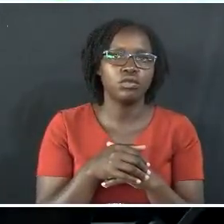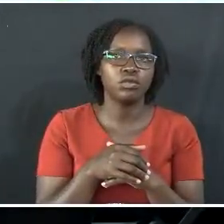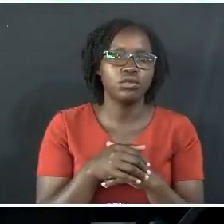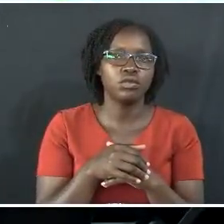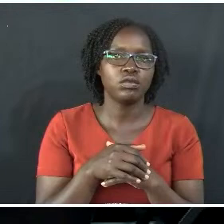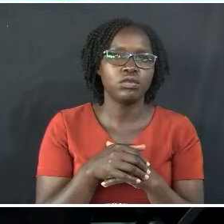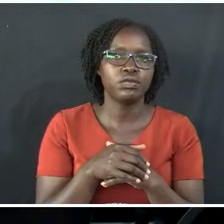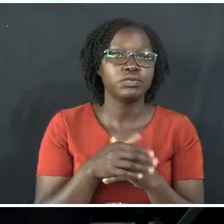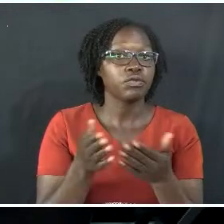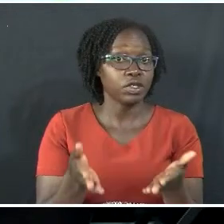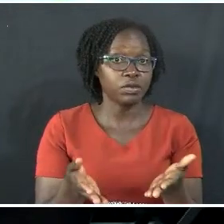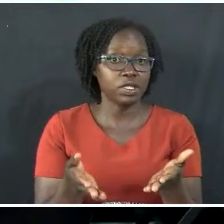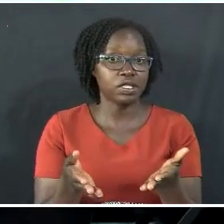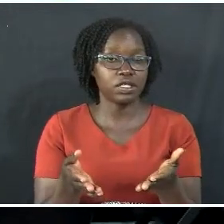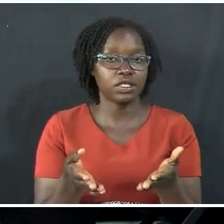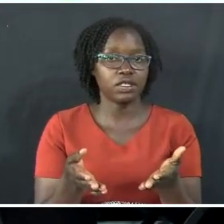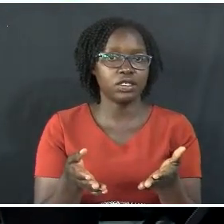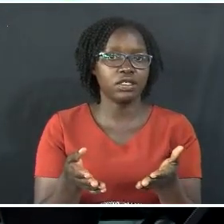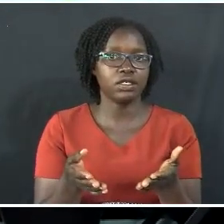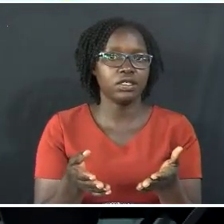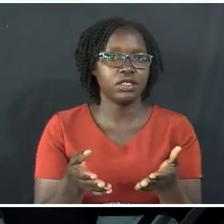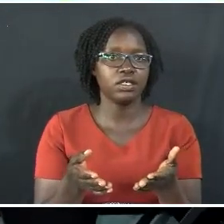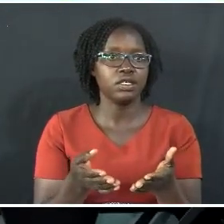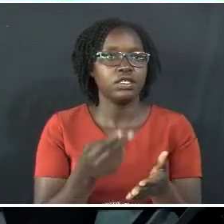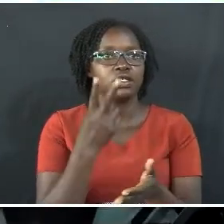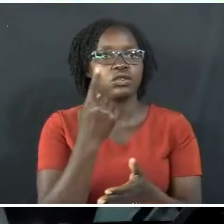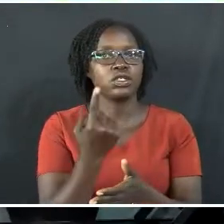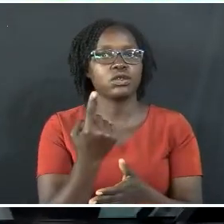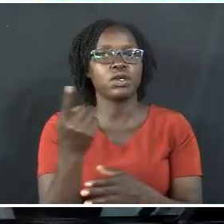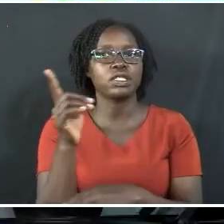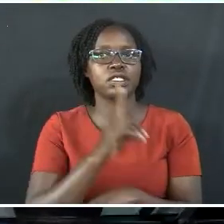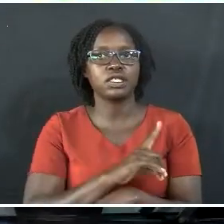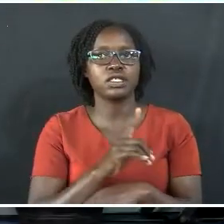I have been here for 21 days.